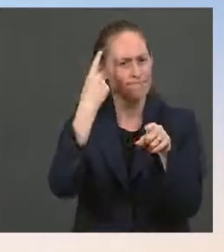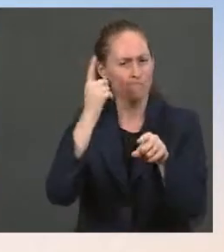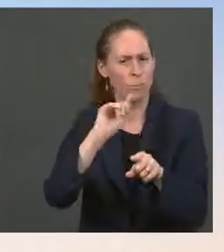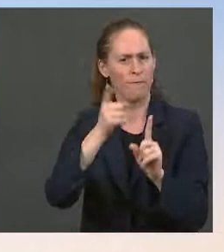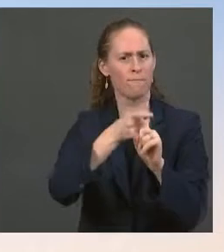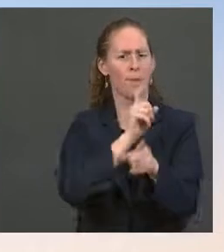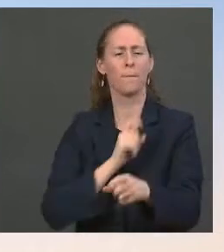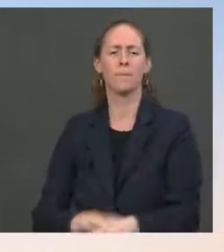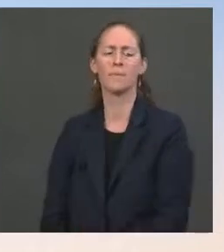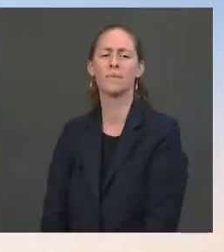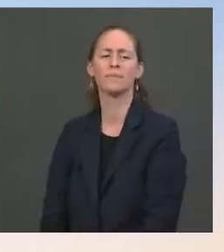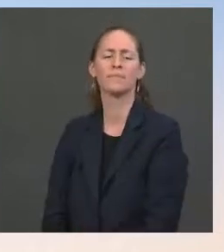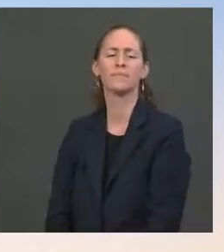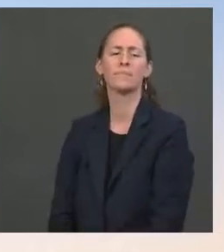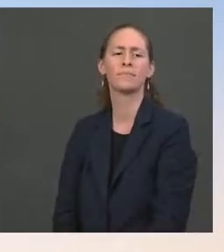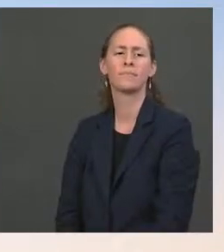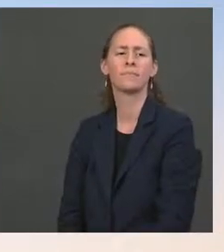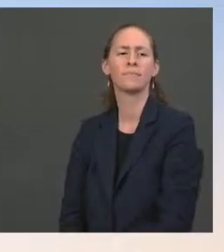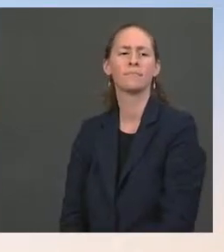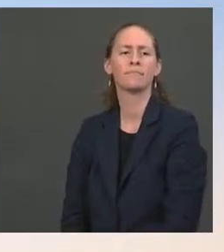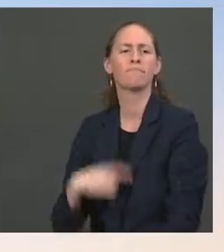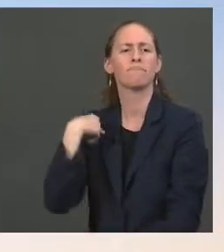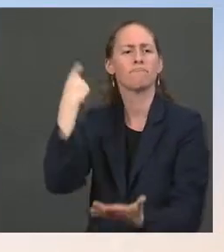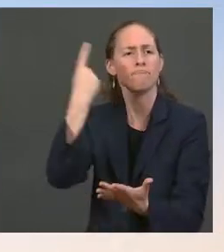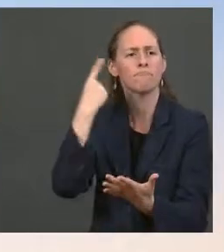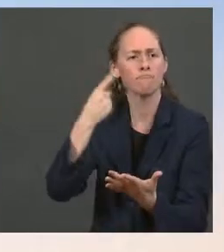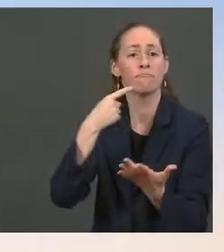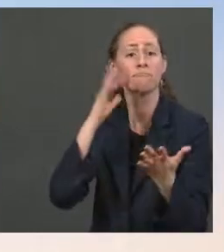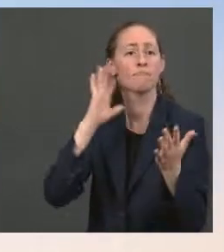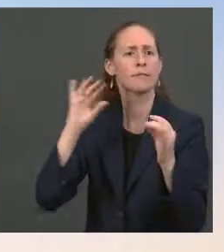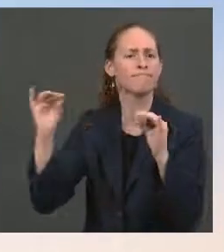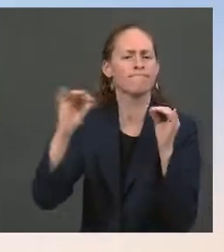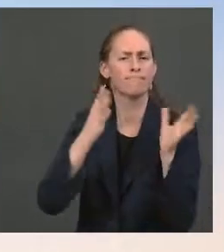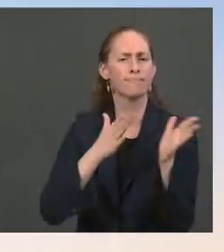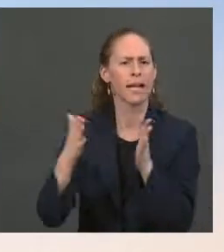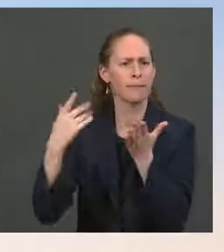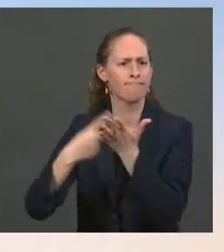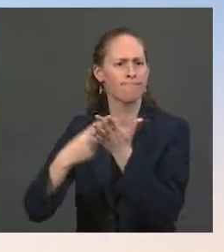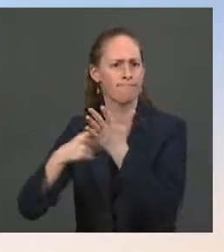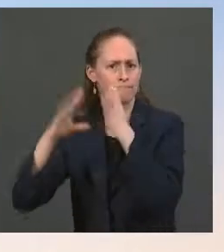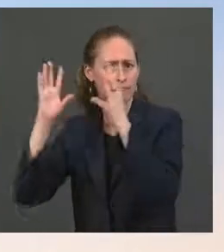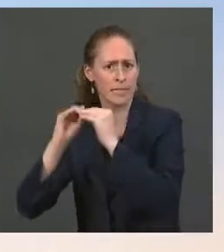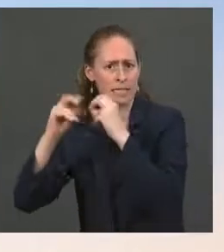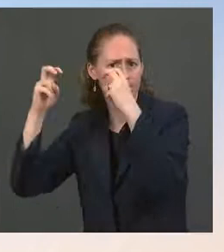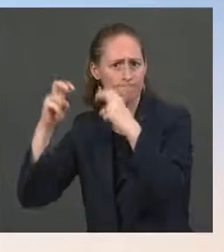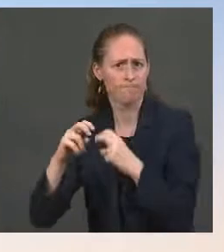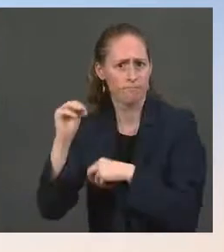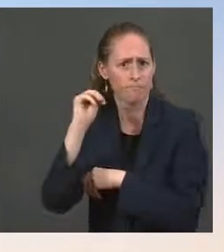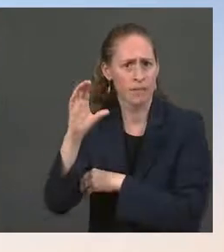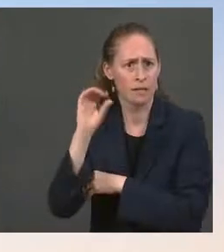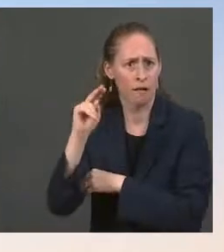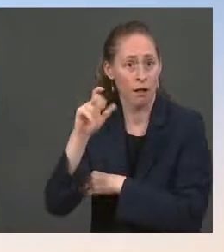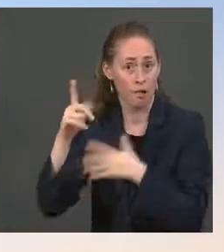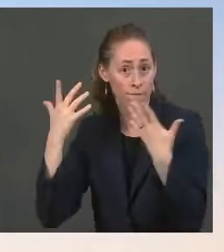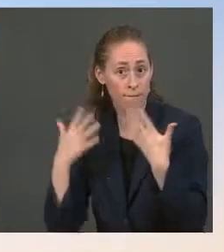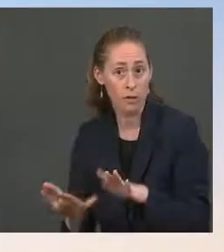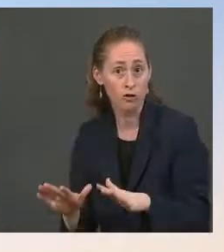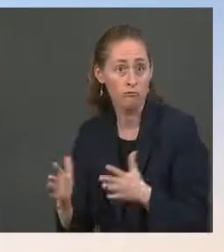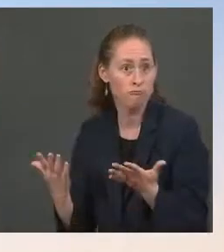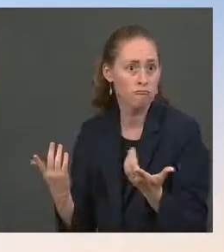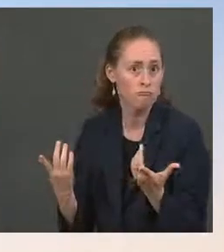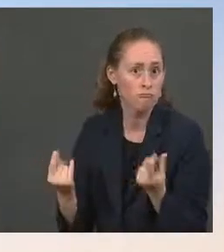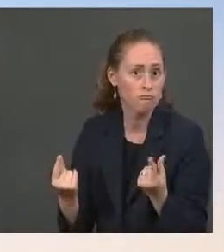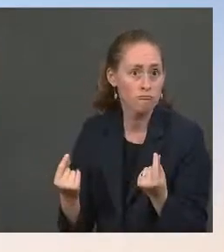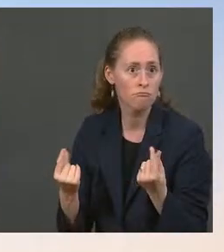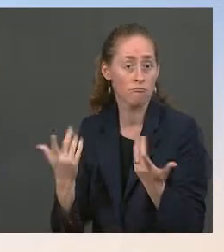that he intended to speak with Senator McConnell. Have they had that conversation yet, and will it be face-to-face,